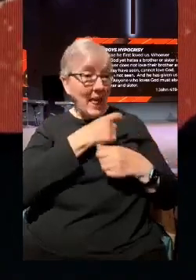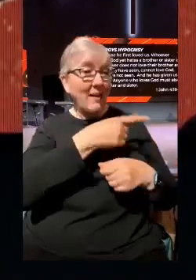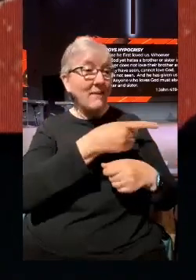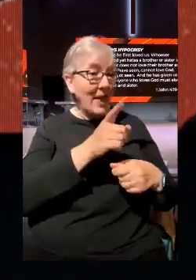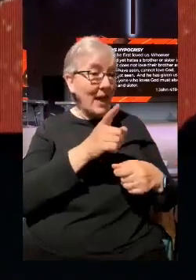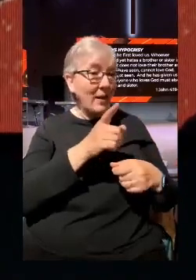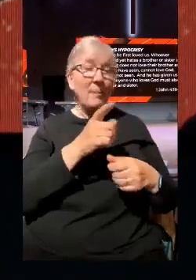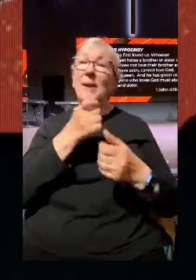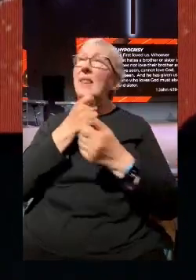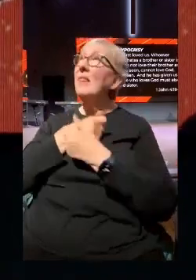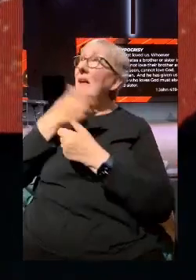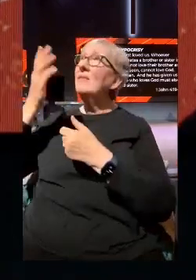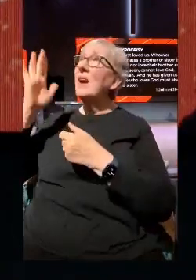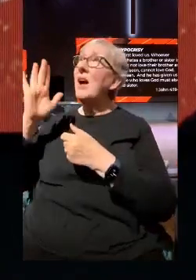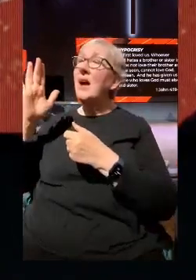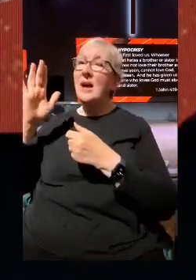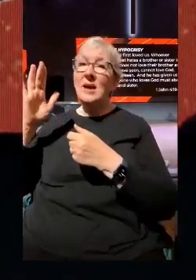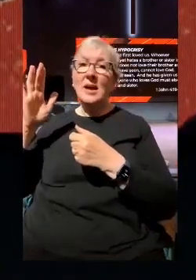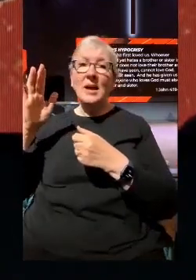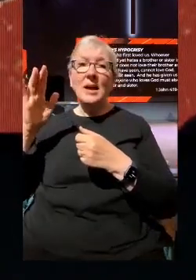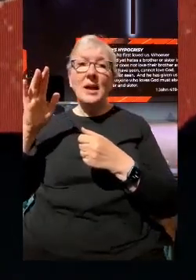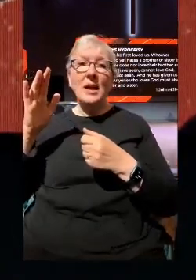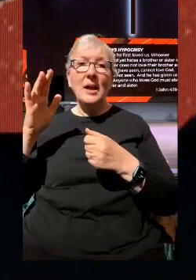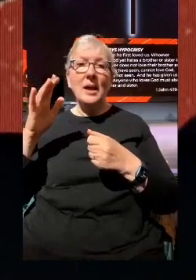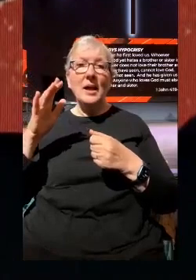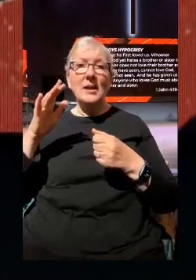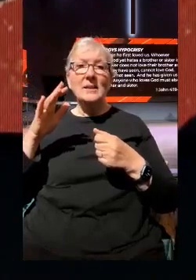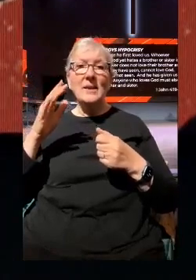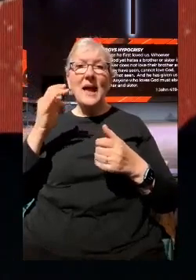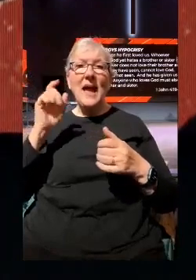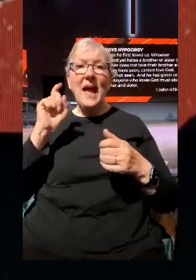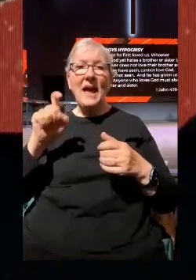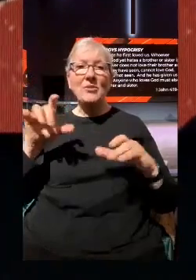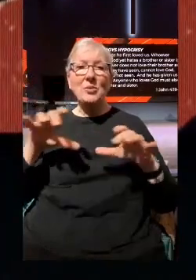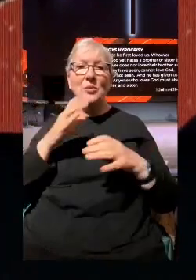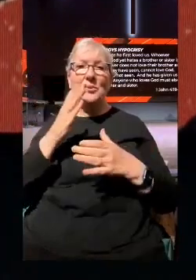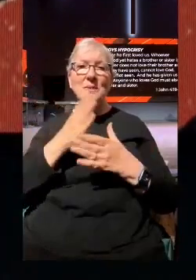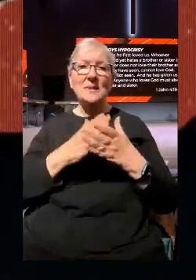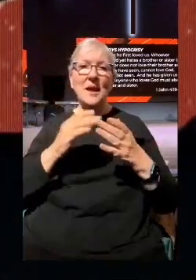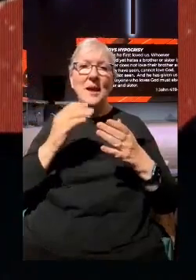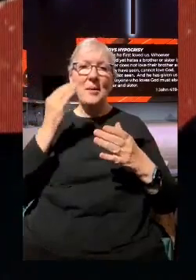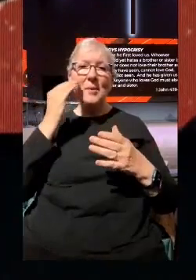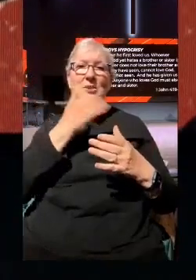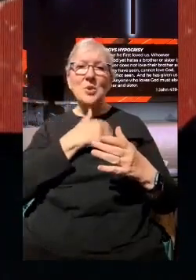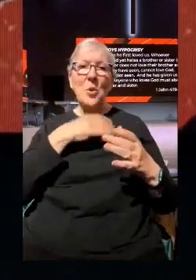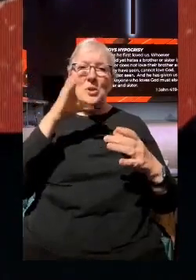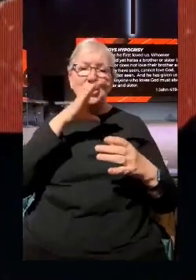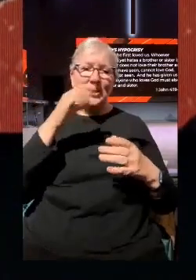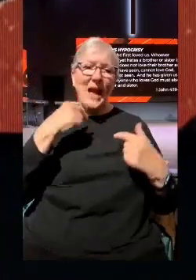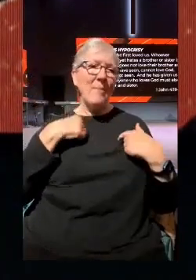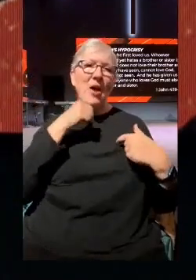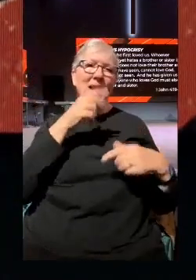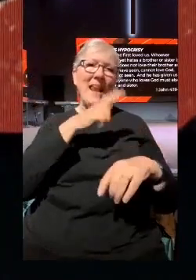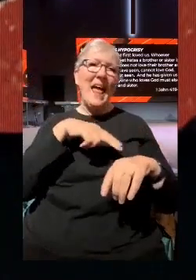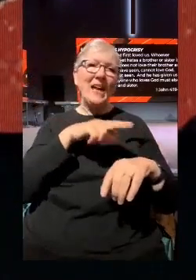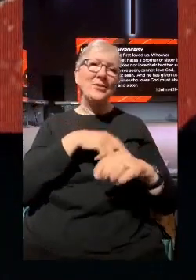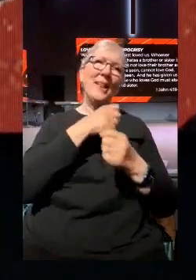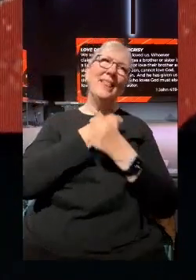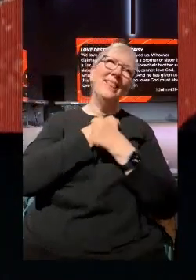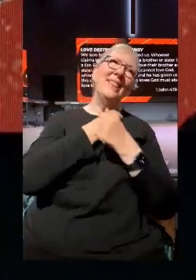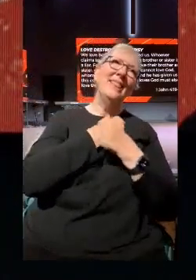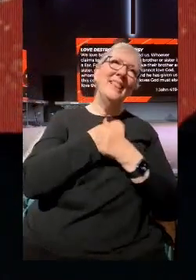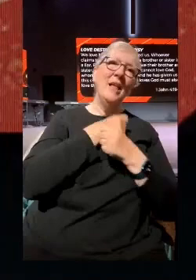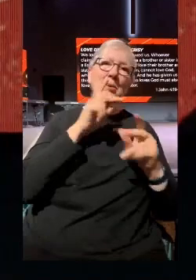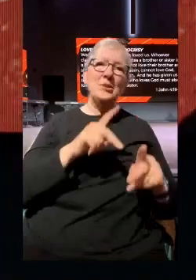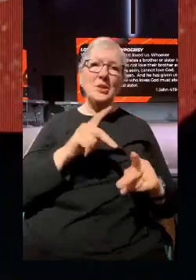God. And I've had to do a lot of soul searching around this one. I'm not a naturally loving person, right? So what am I doing that makes